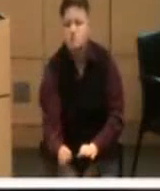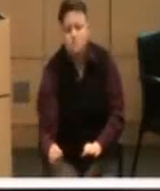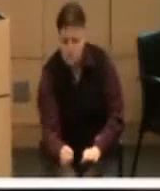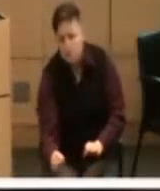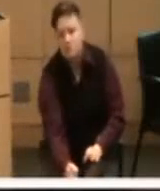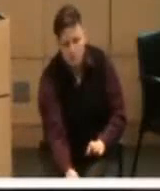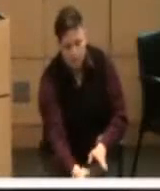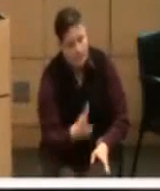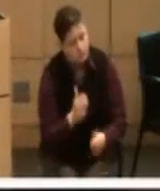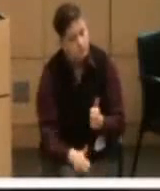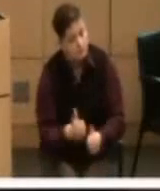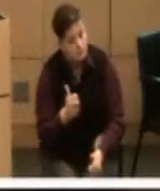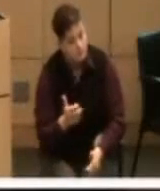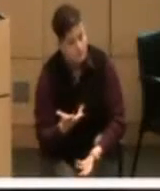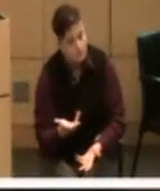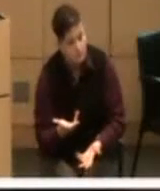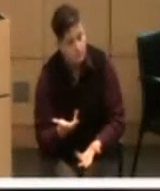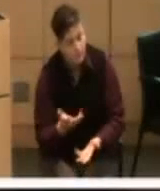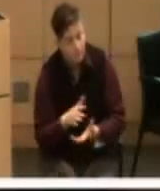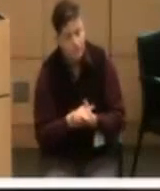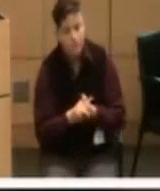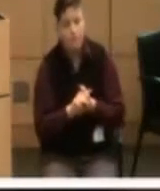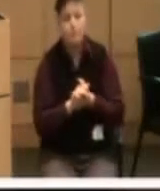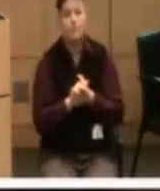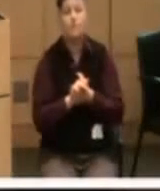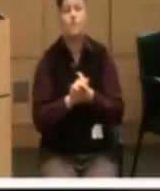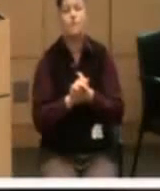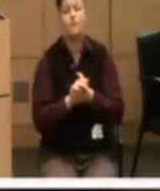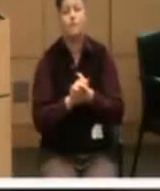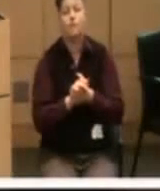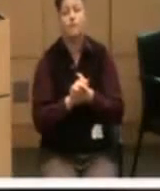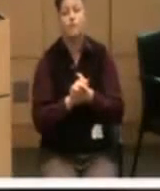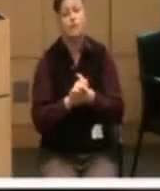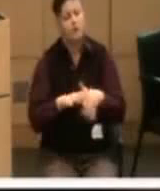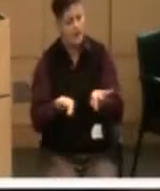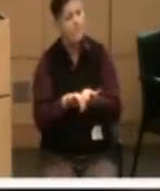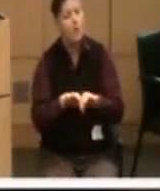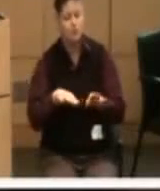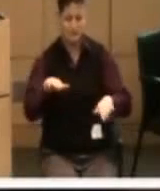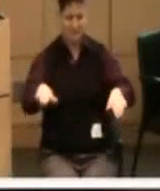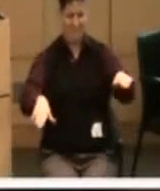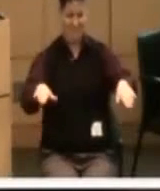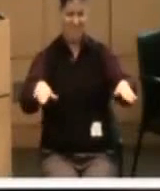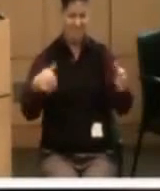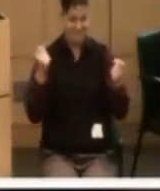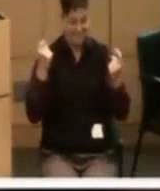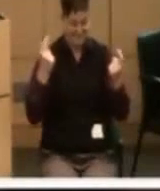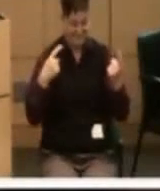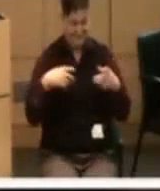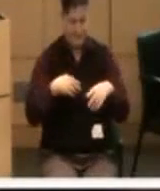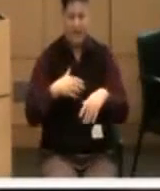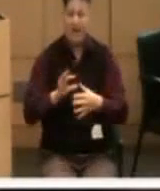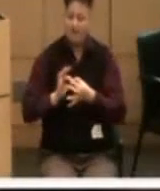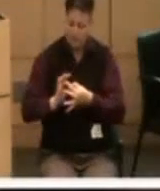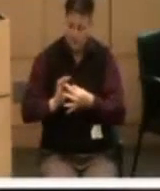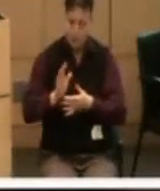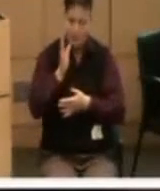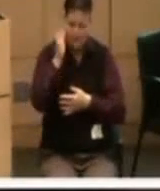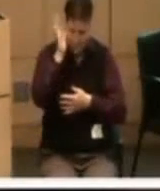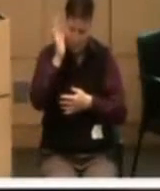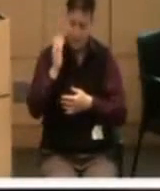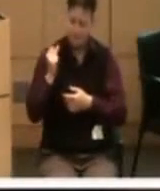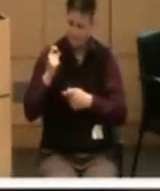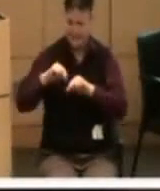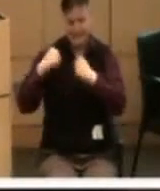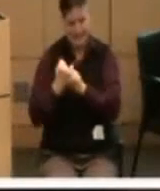difficult to do so. So I think it's important to have that relationship with the parents and to be team